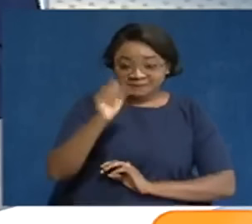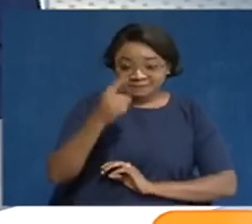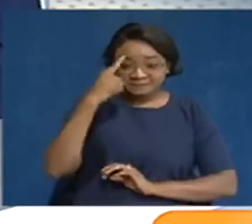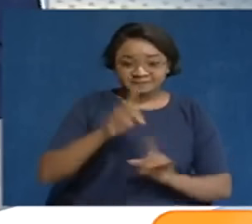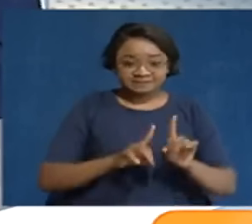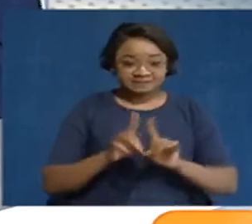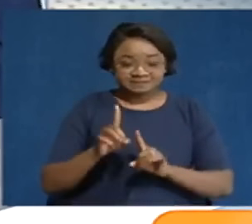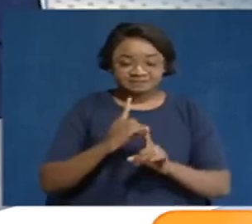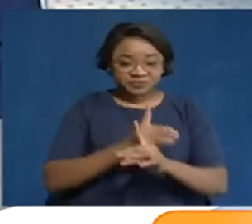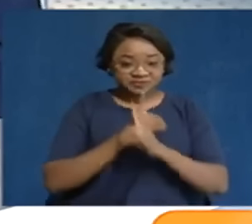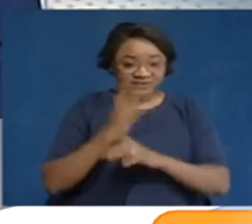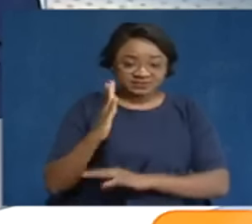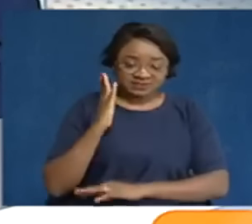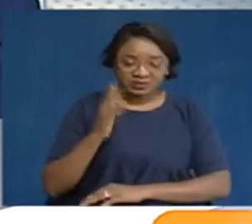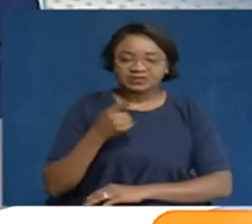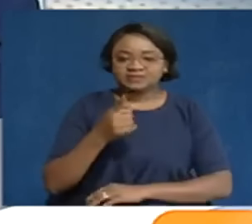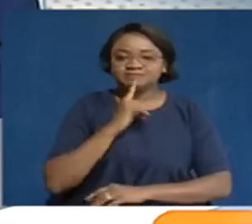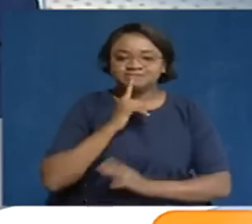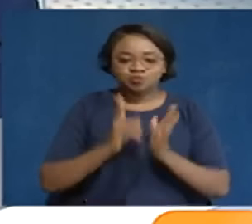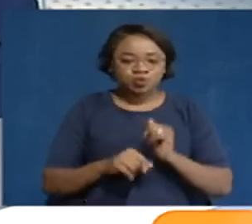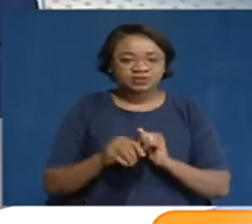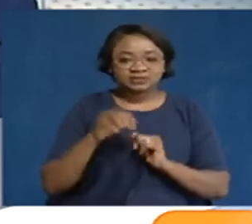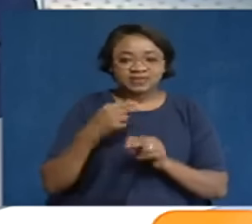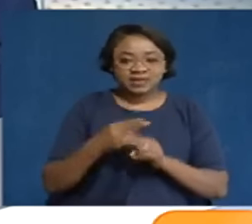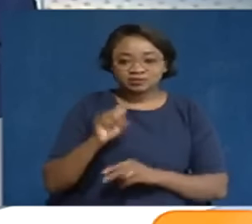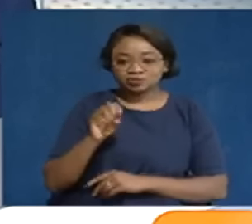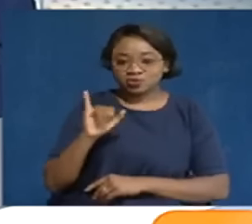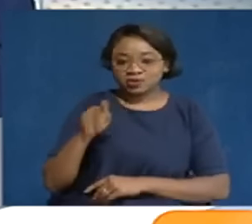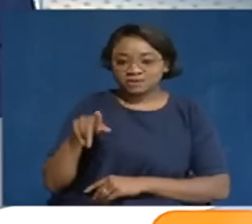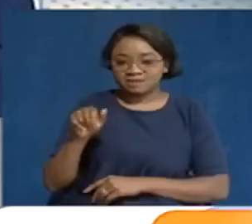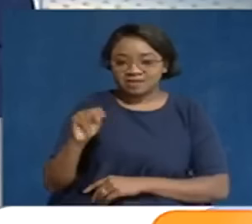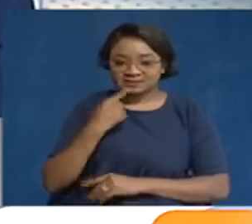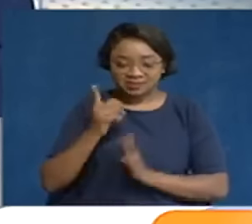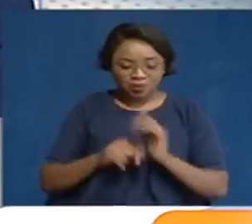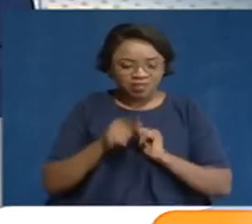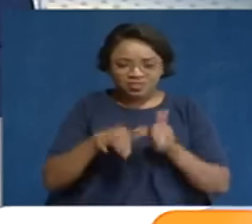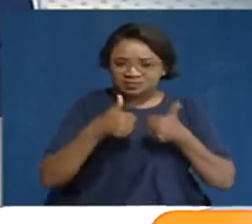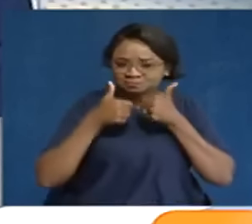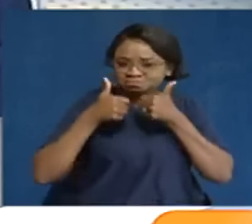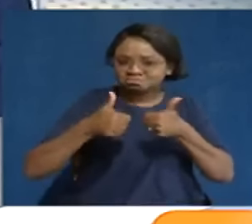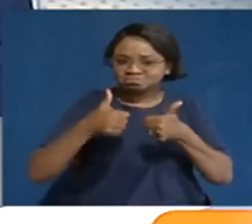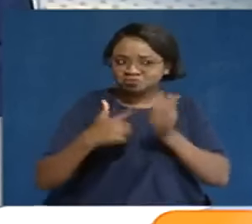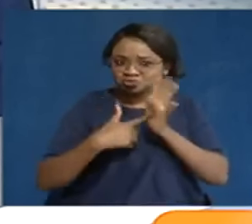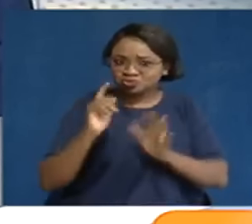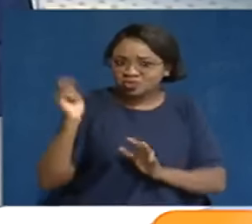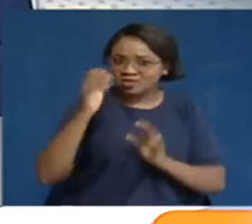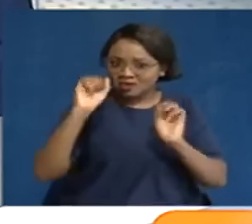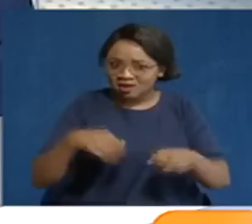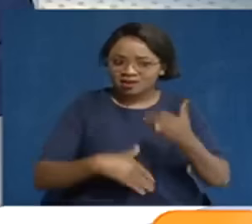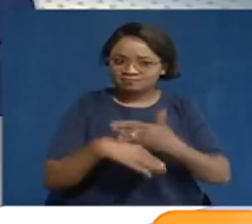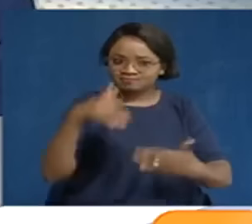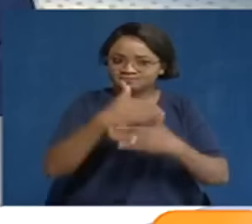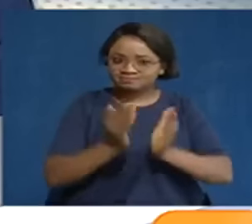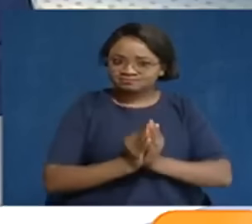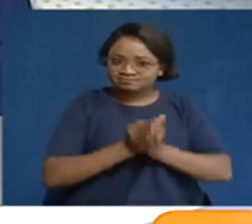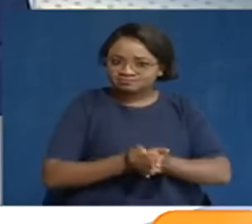the significance of the milestone, which she says places Kenya ahead in terms of shipbuilding. And as Laura Otino reports, the ship